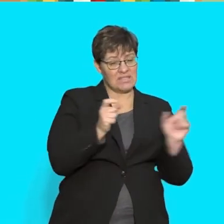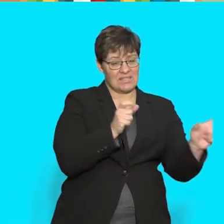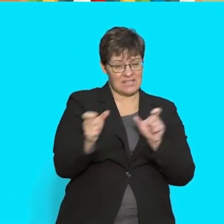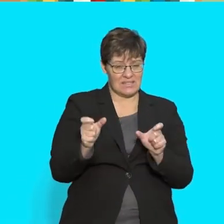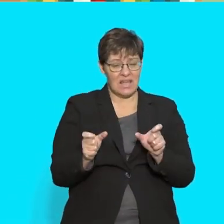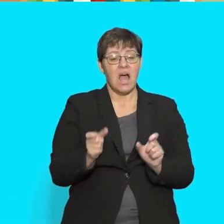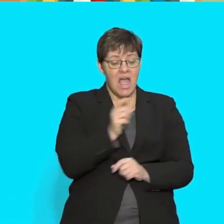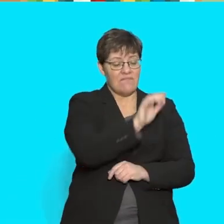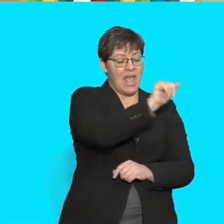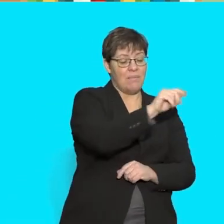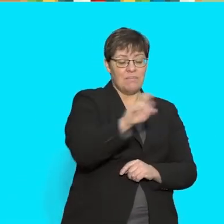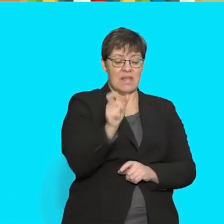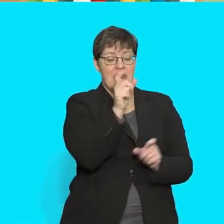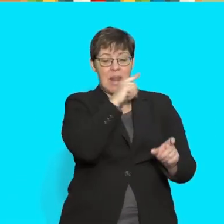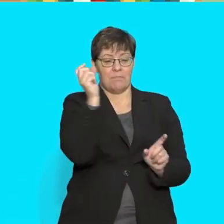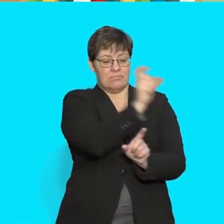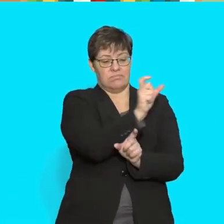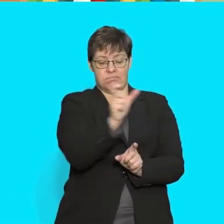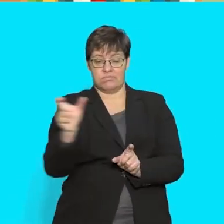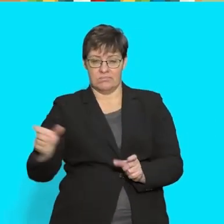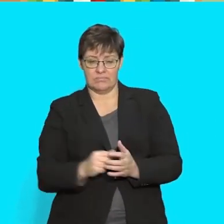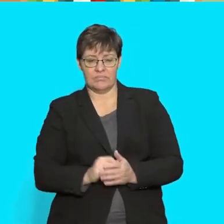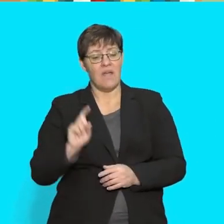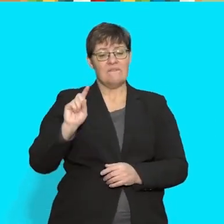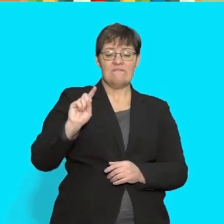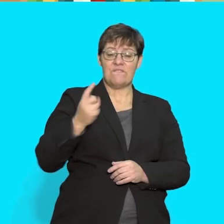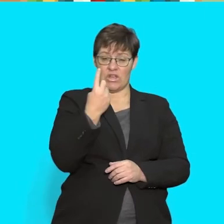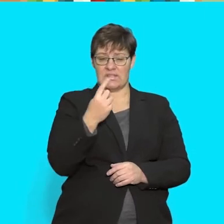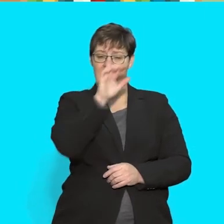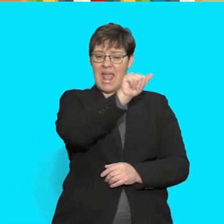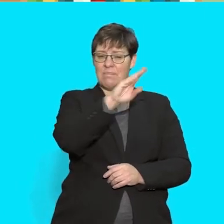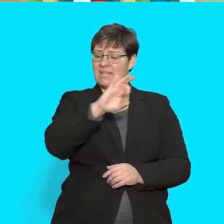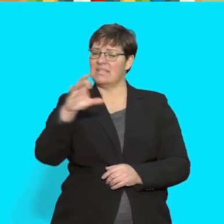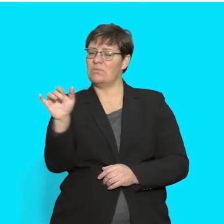them alphabetically. Which letter comes first in the alphabet?